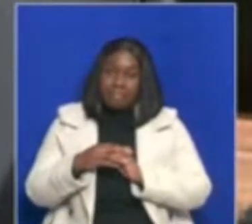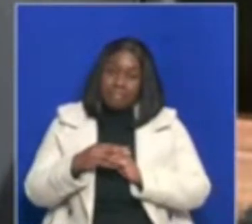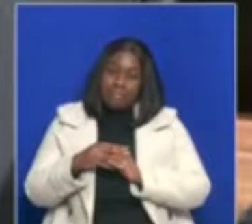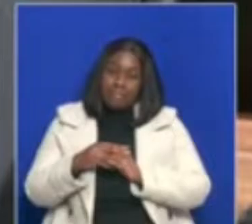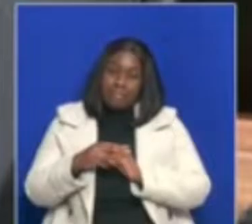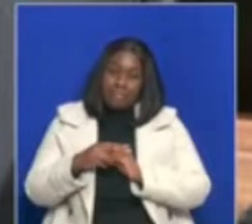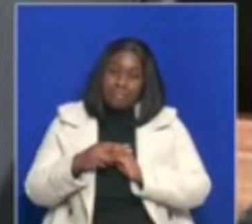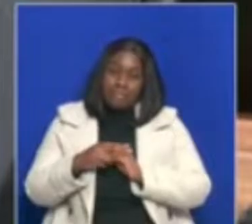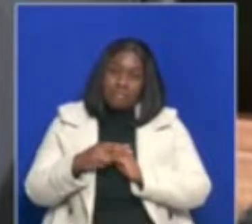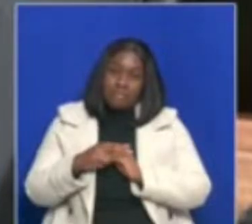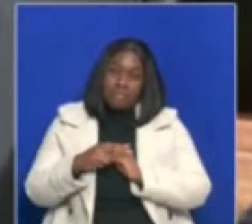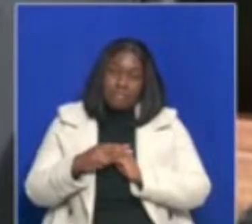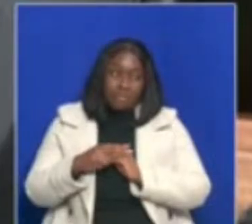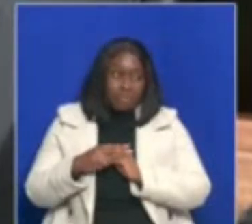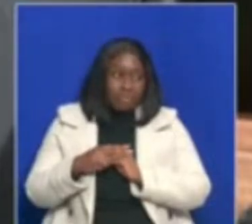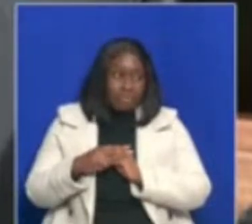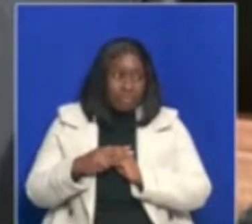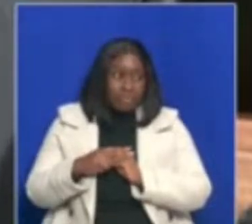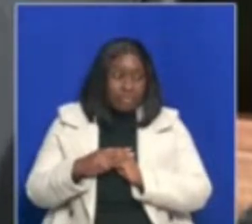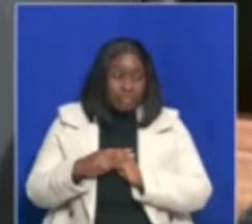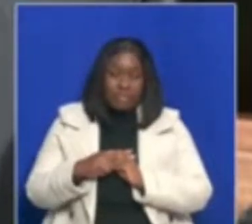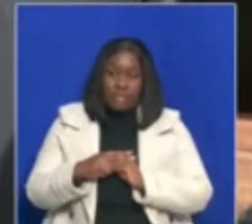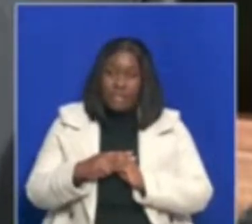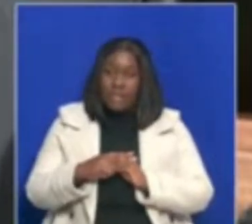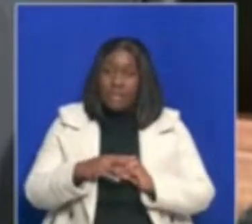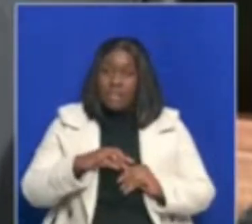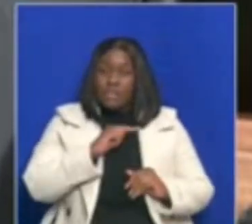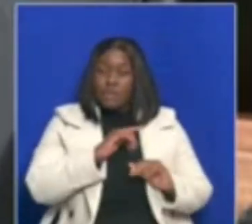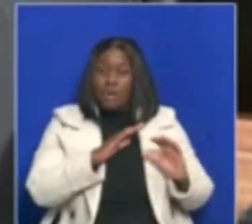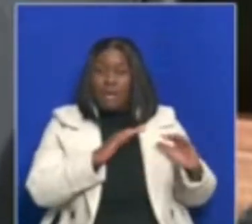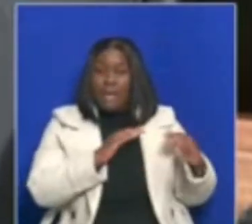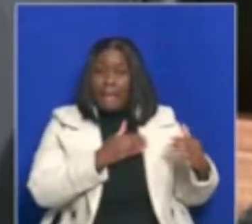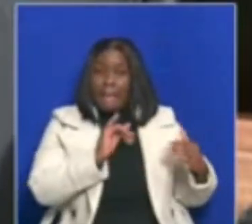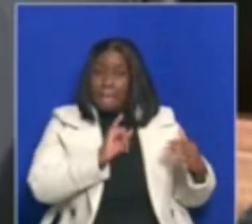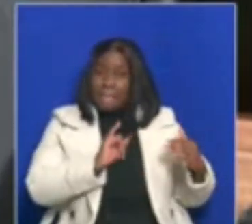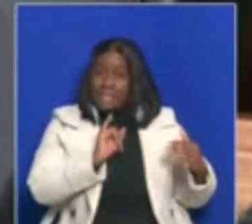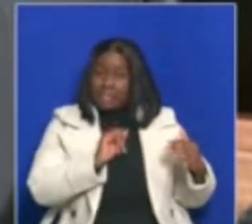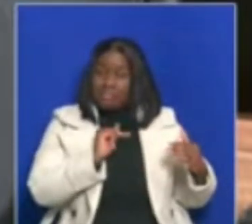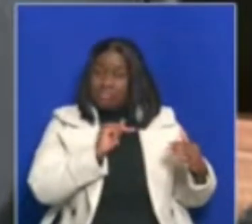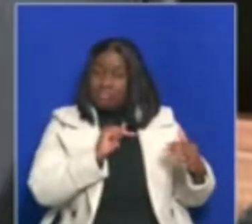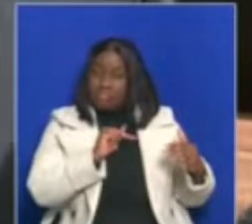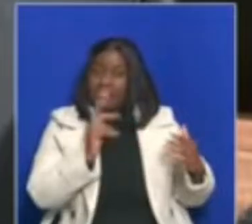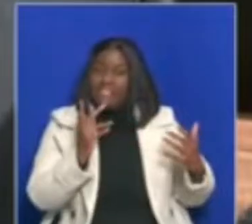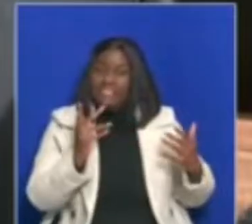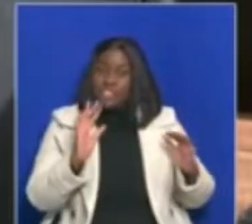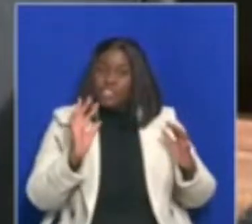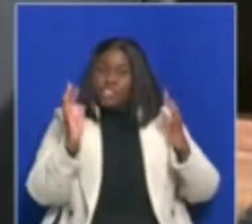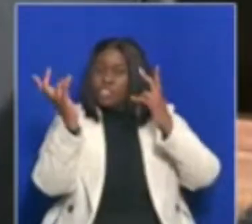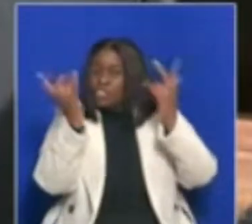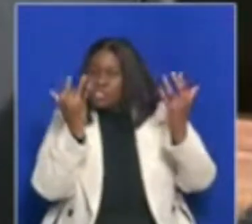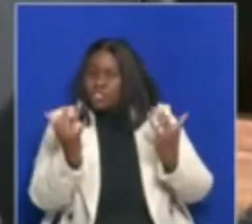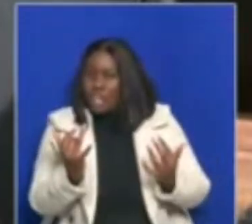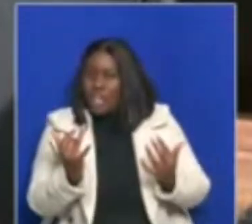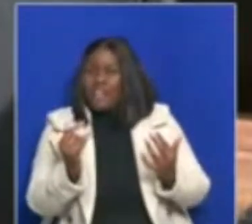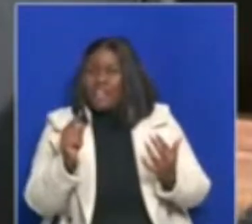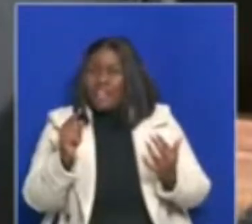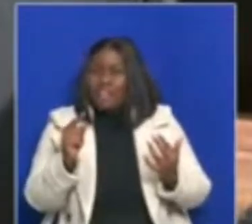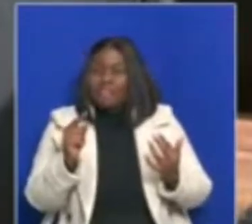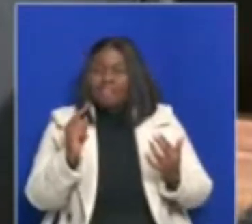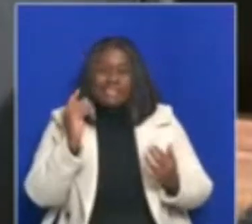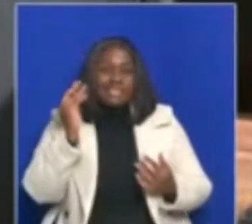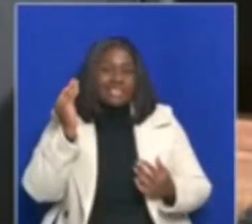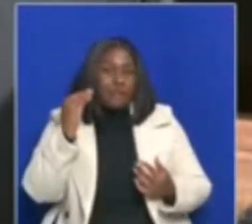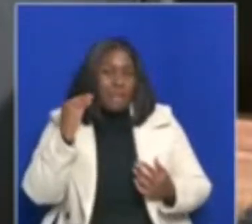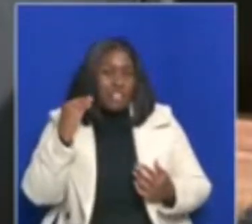has IPID, as it were, done any statistical gathering of information so that you can